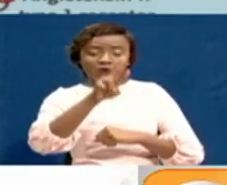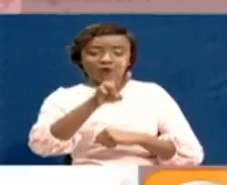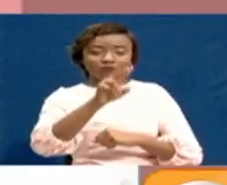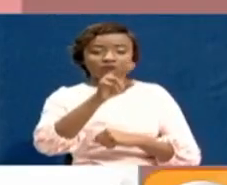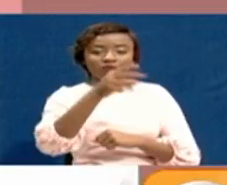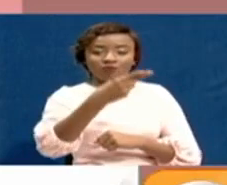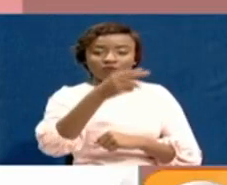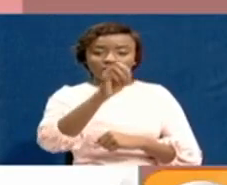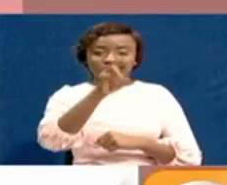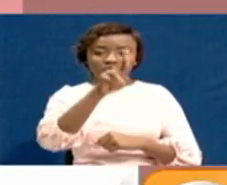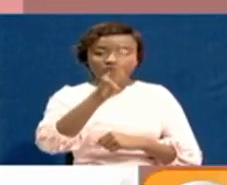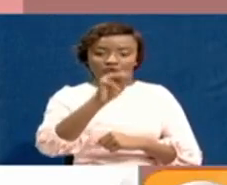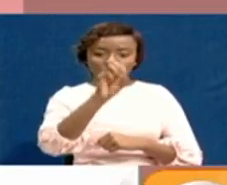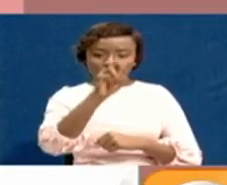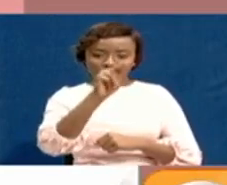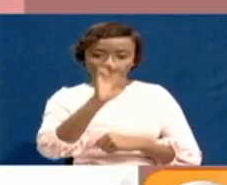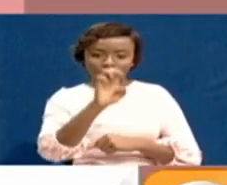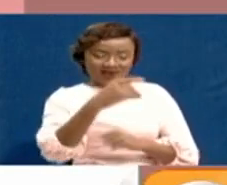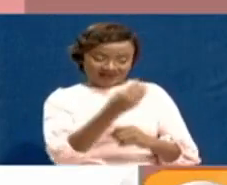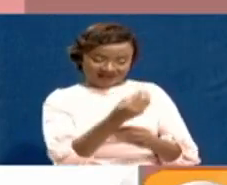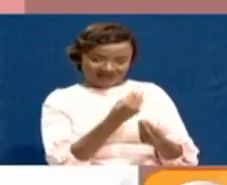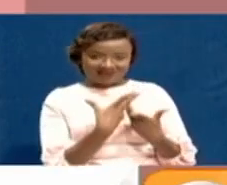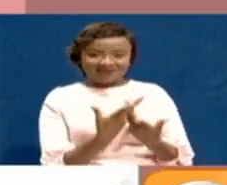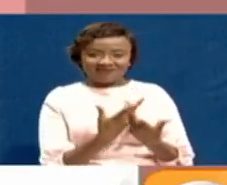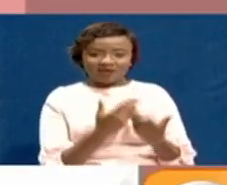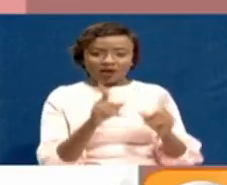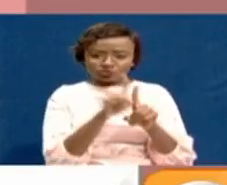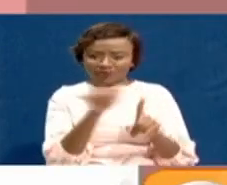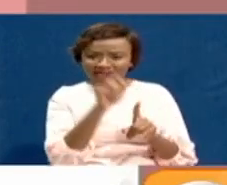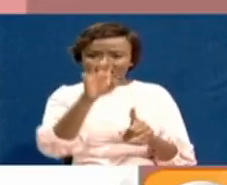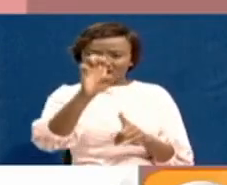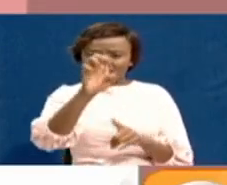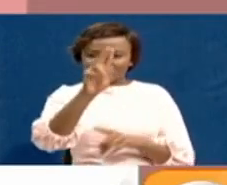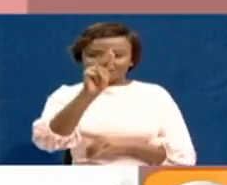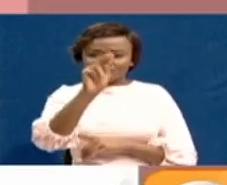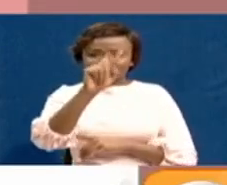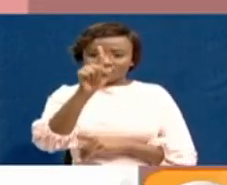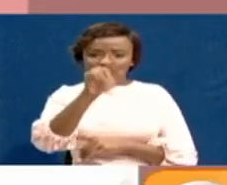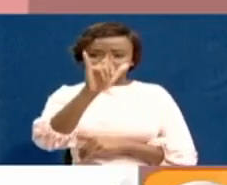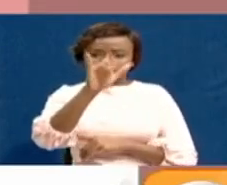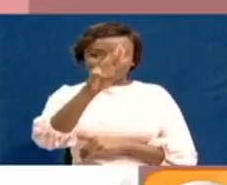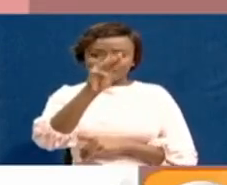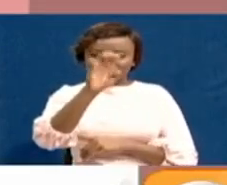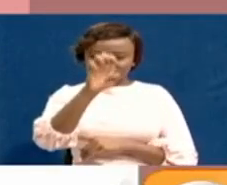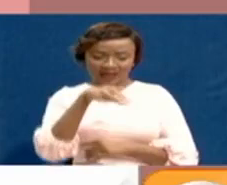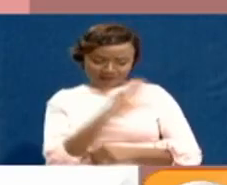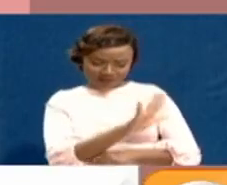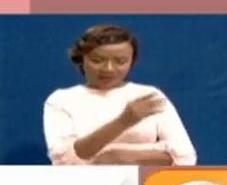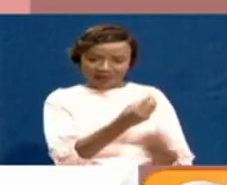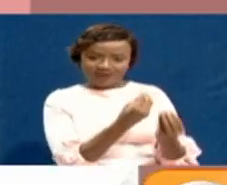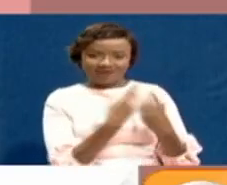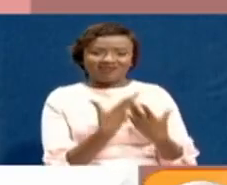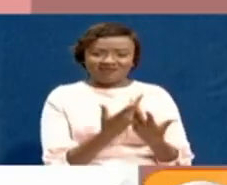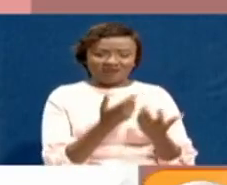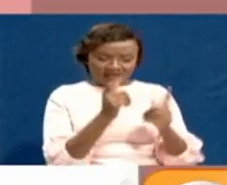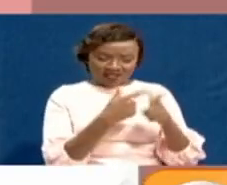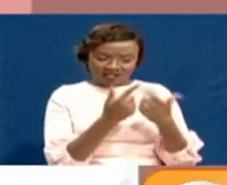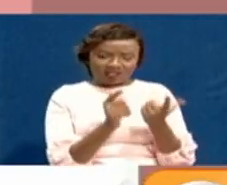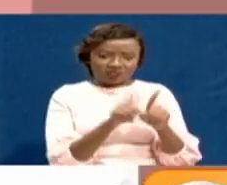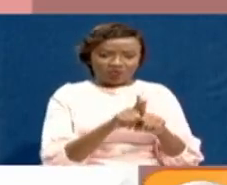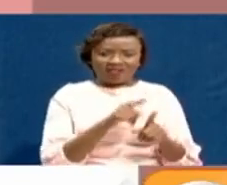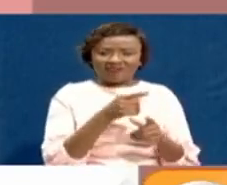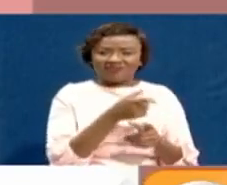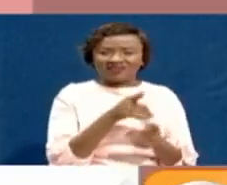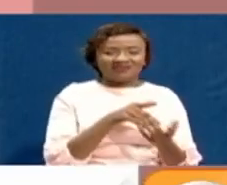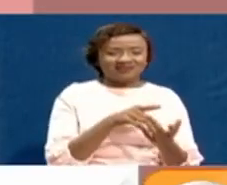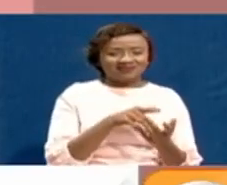2, which is said to linger in the testicles and is less prevalent in the ovarian tissue. The angiotensin-converting enzyme 2 is